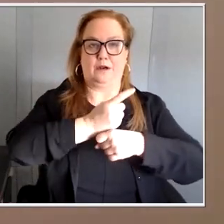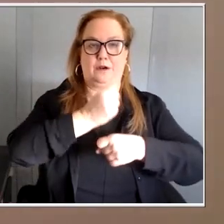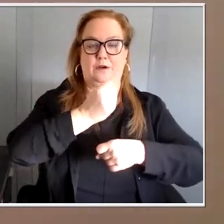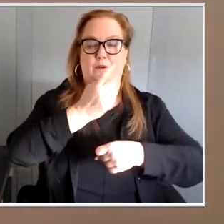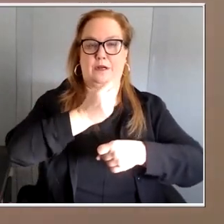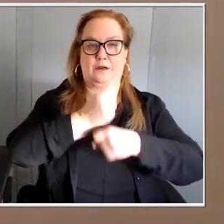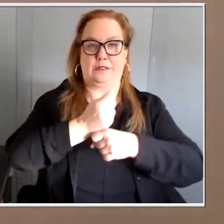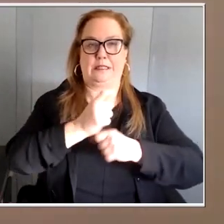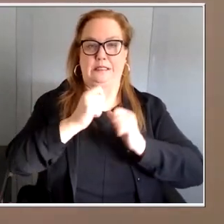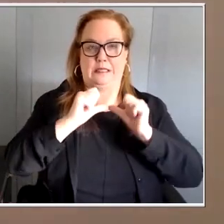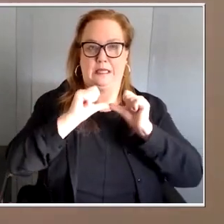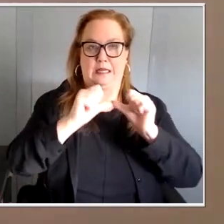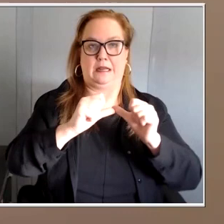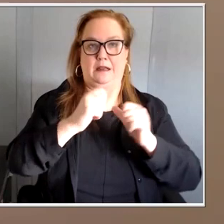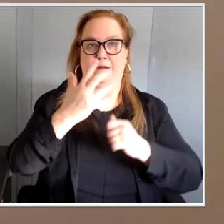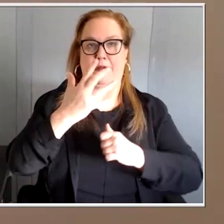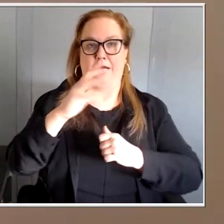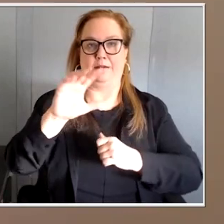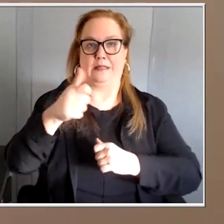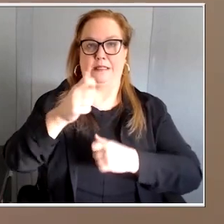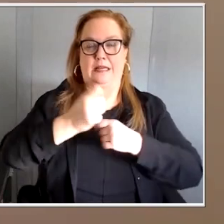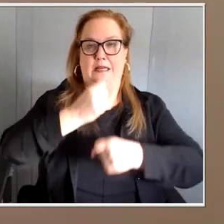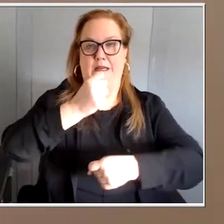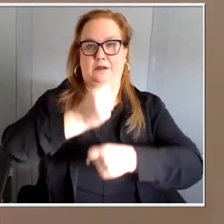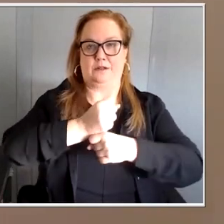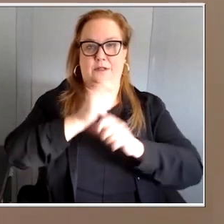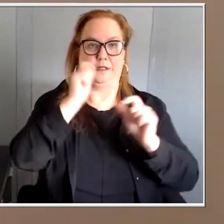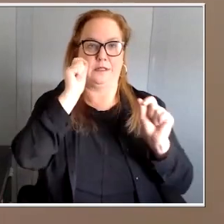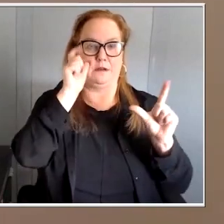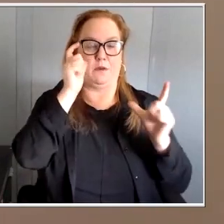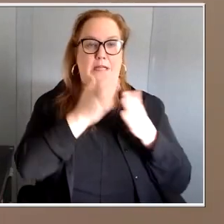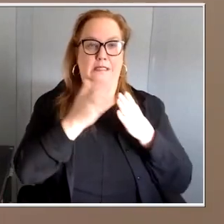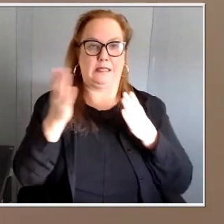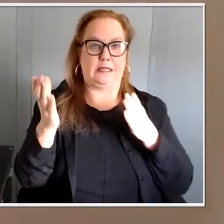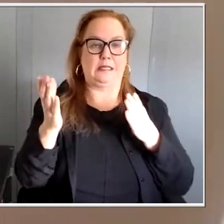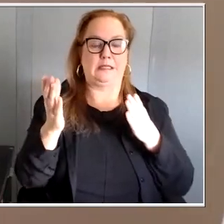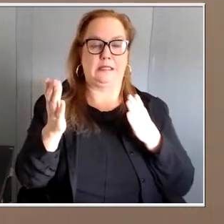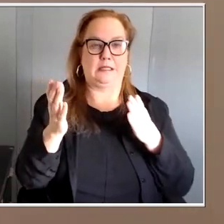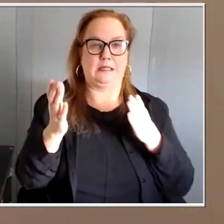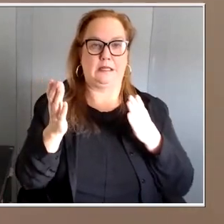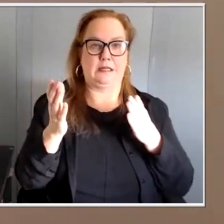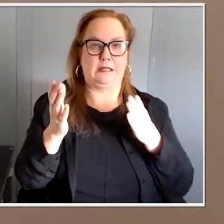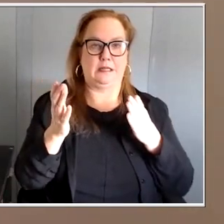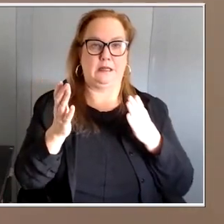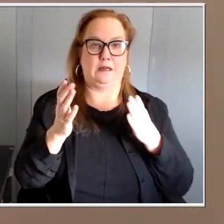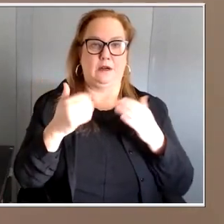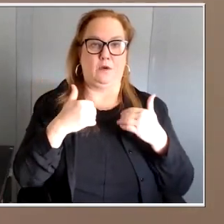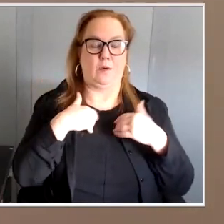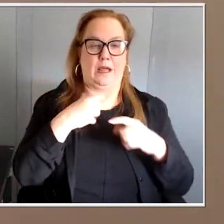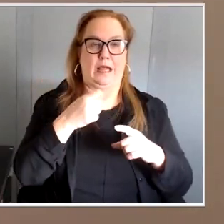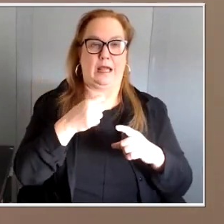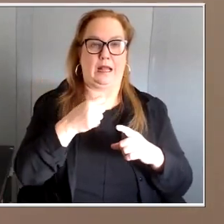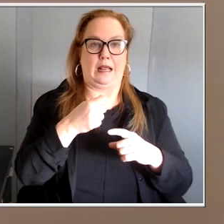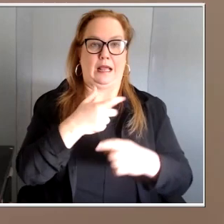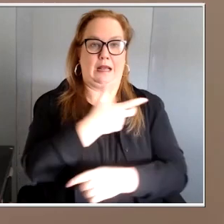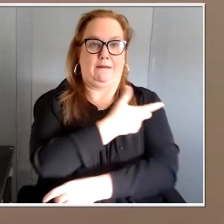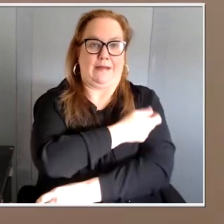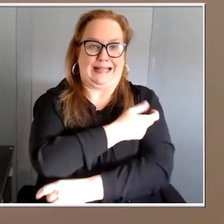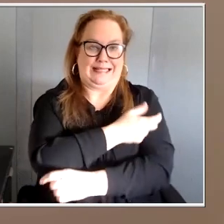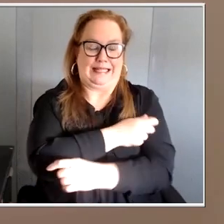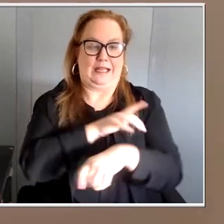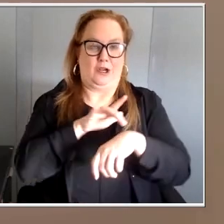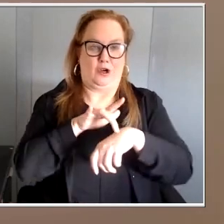years, if not 5 to 10 years. The surprising thing was that we had an effective vaccine so